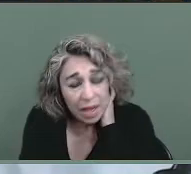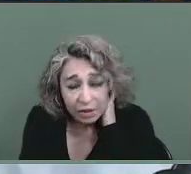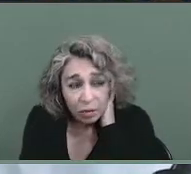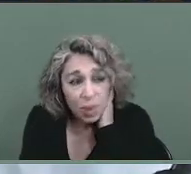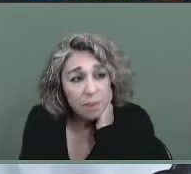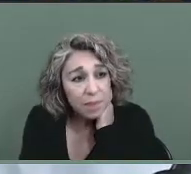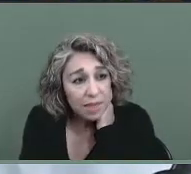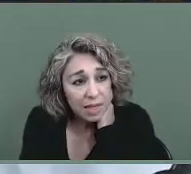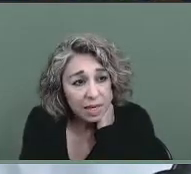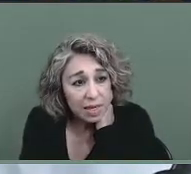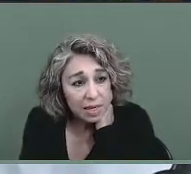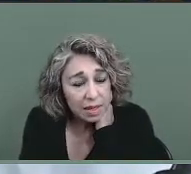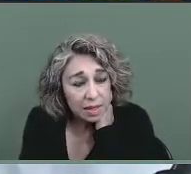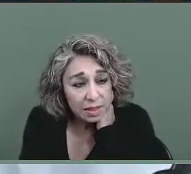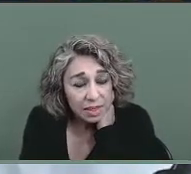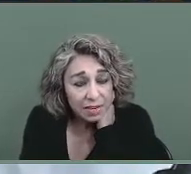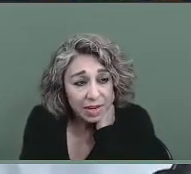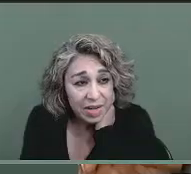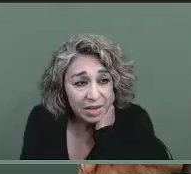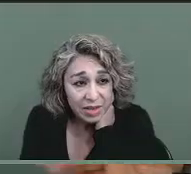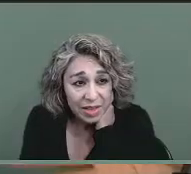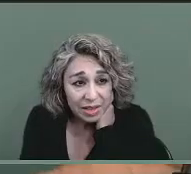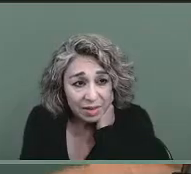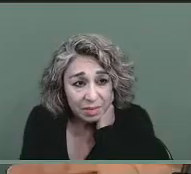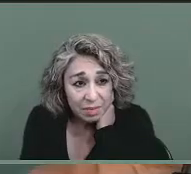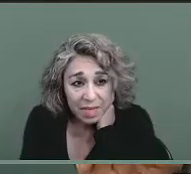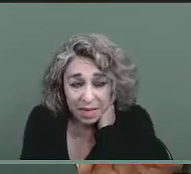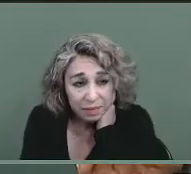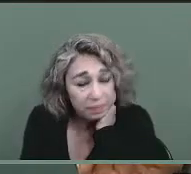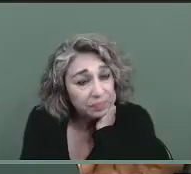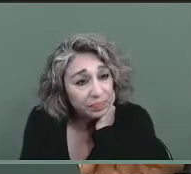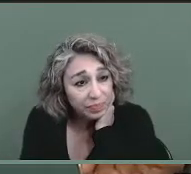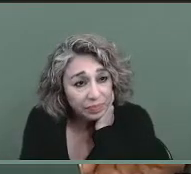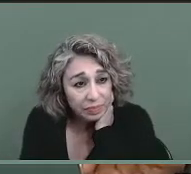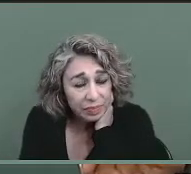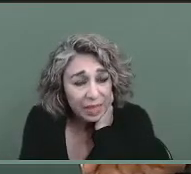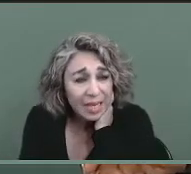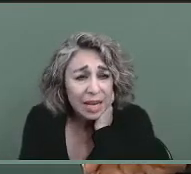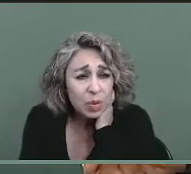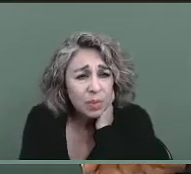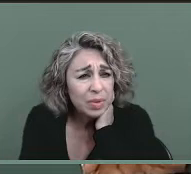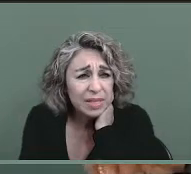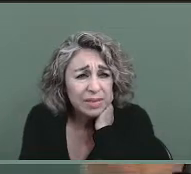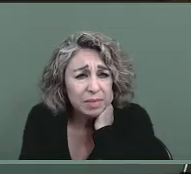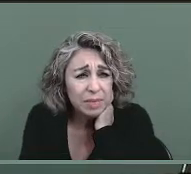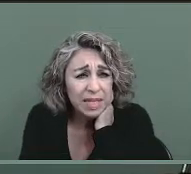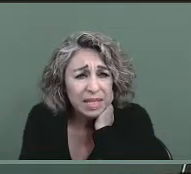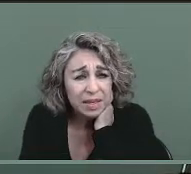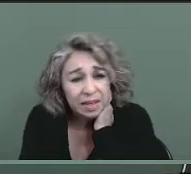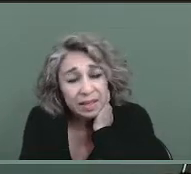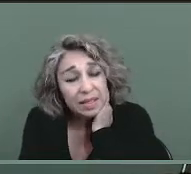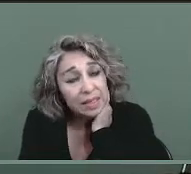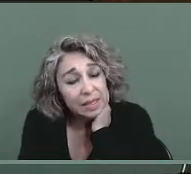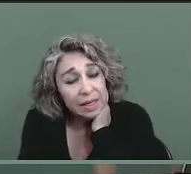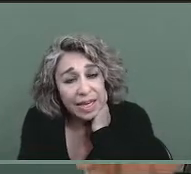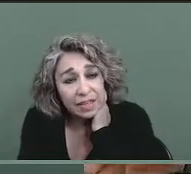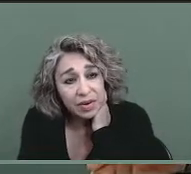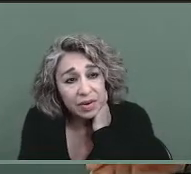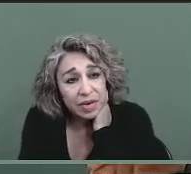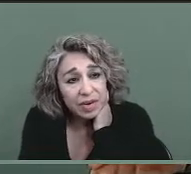1 billion seven hundred thousand million like 1.7 billion